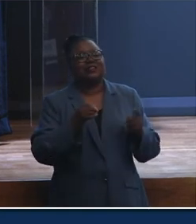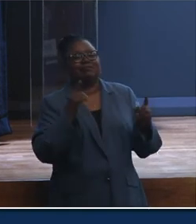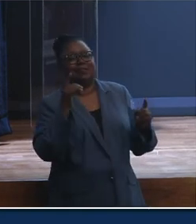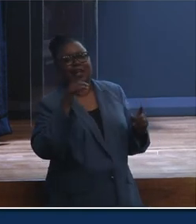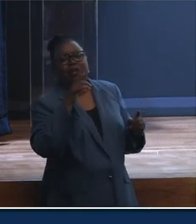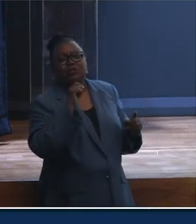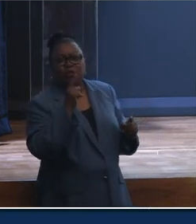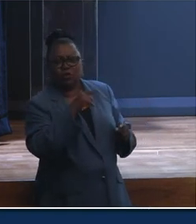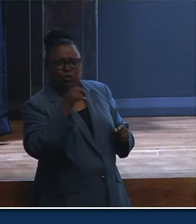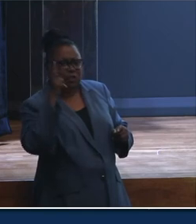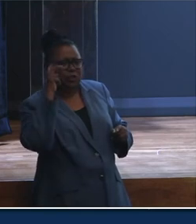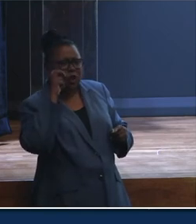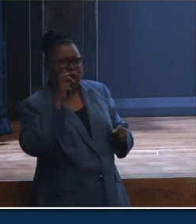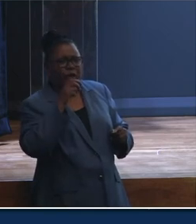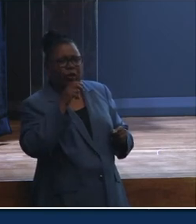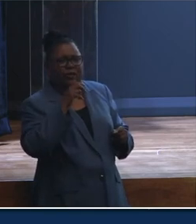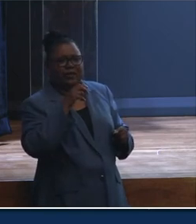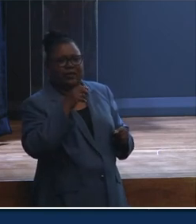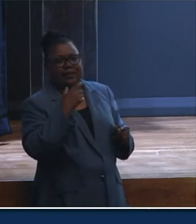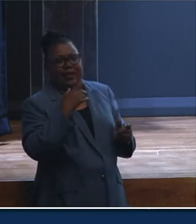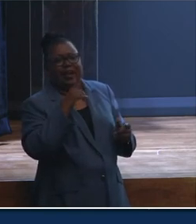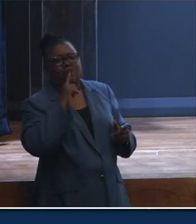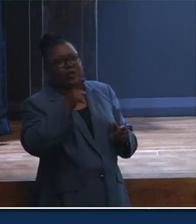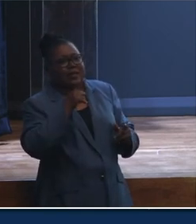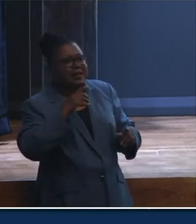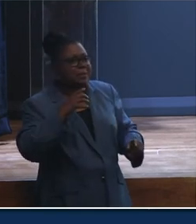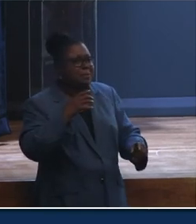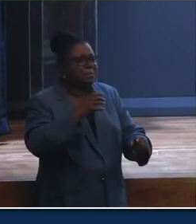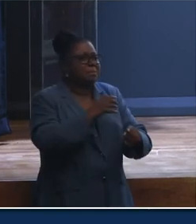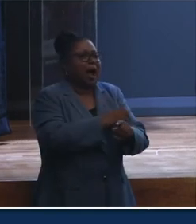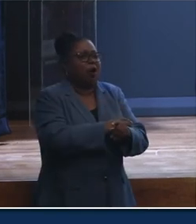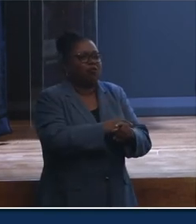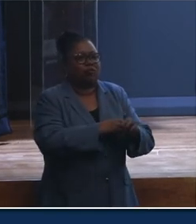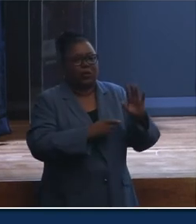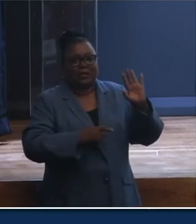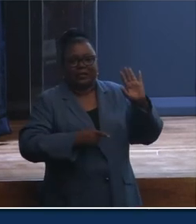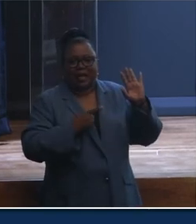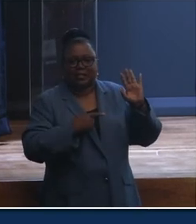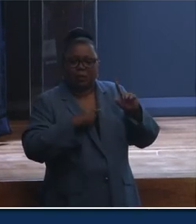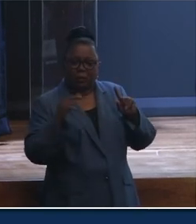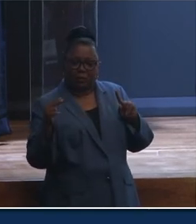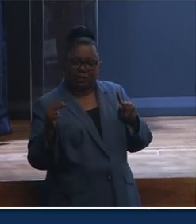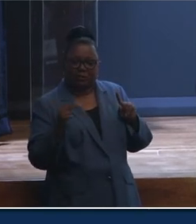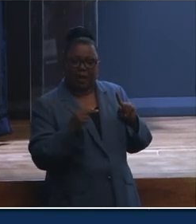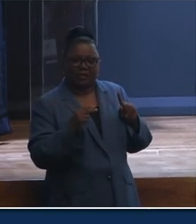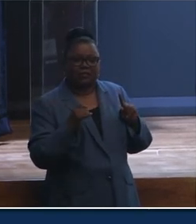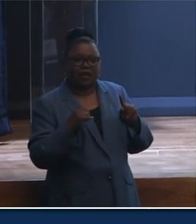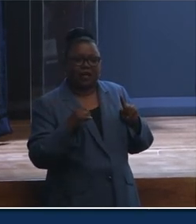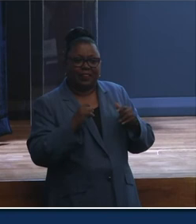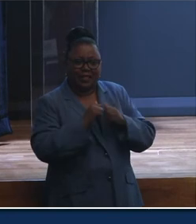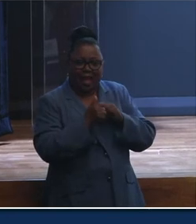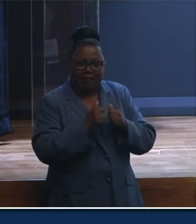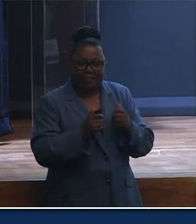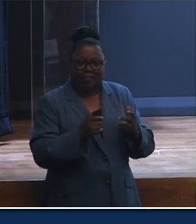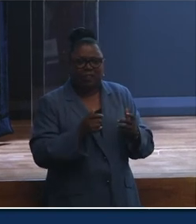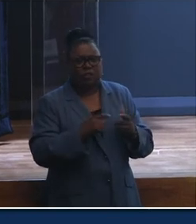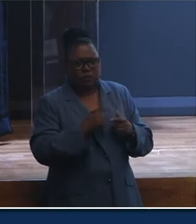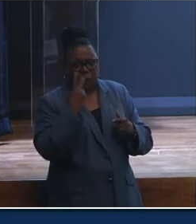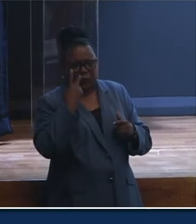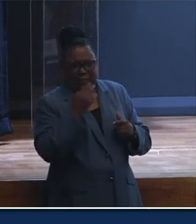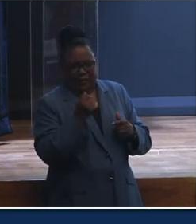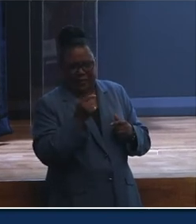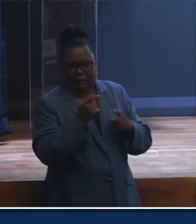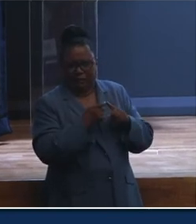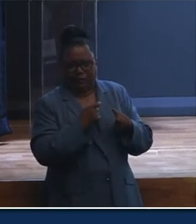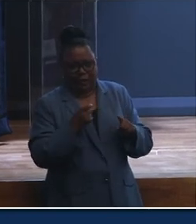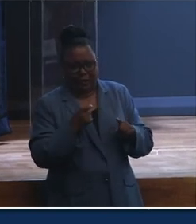So, Coach, you just heard, I think, very powerful testimony from the perspective of the athlete. You've seen it